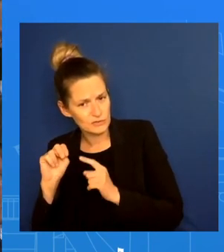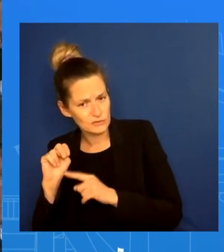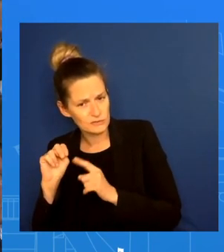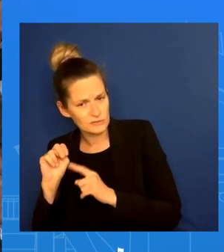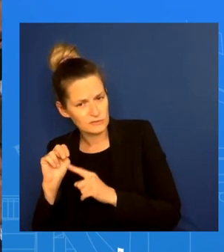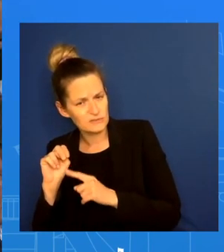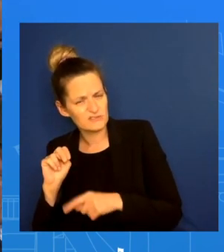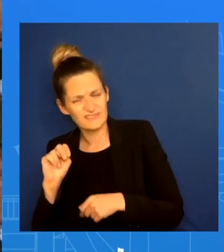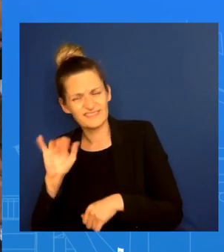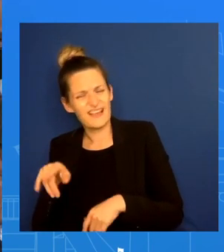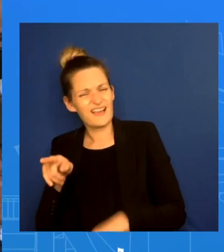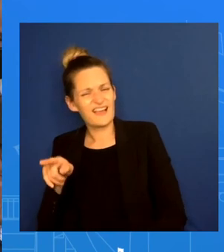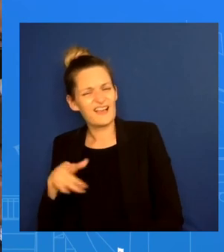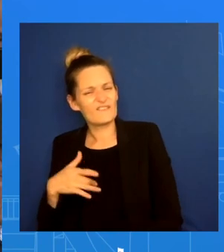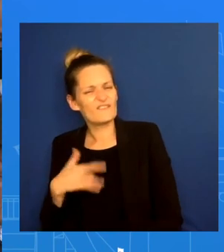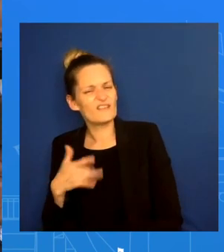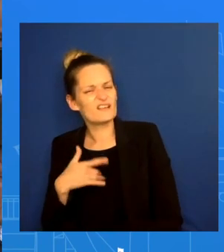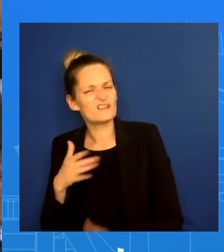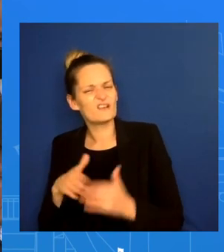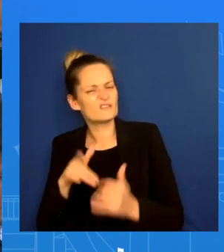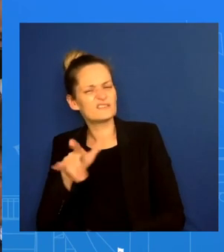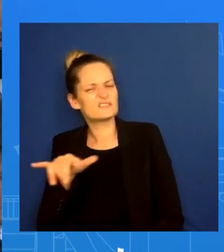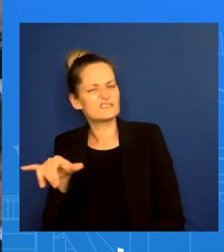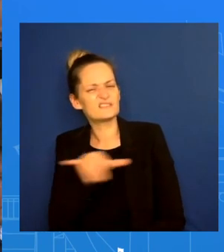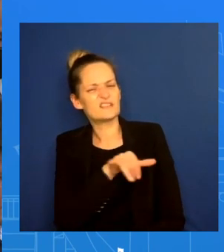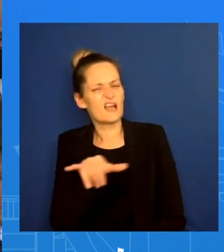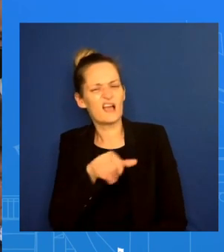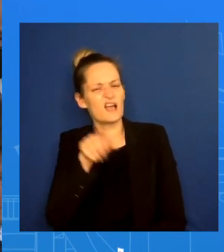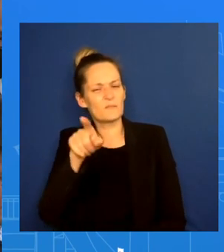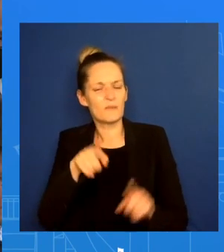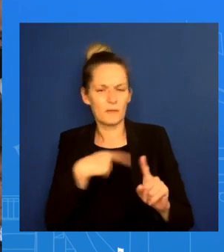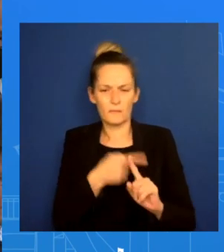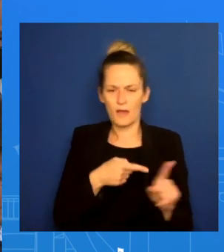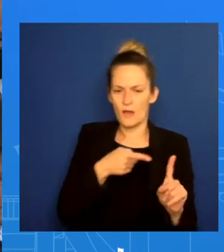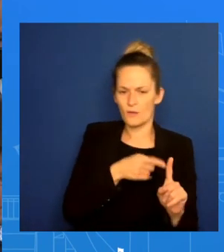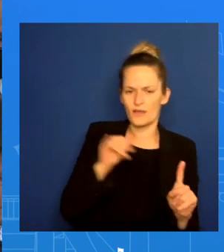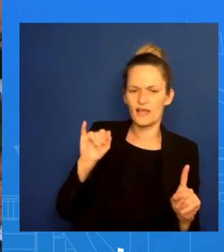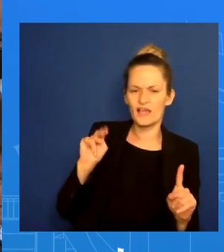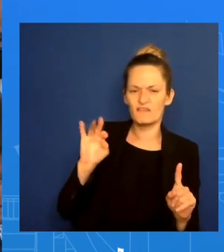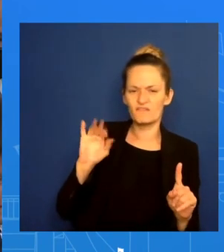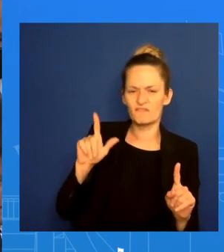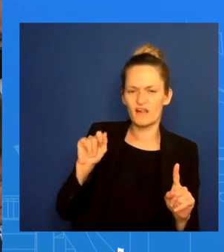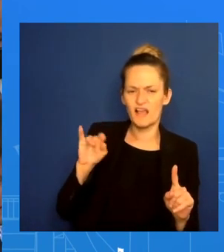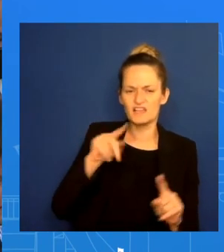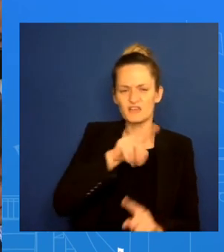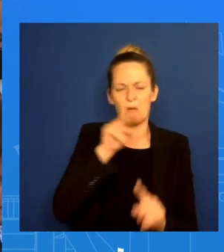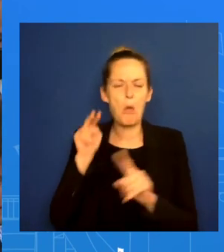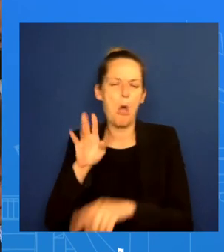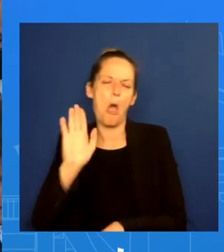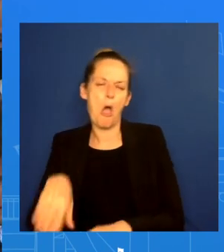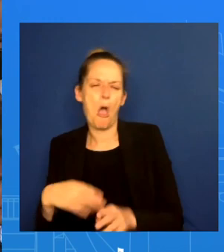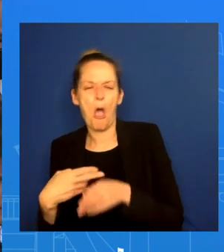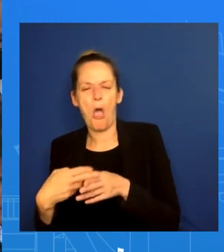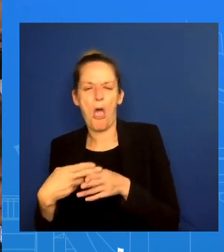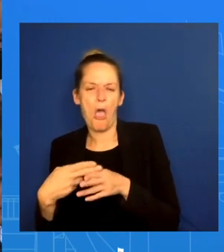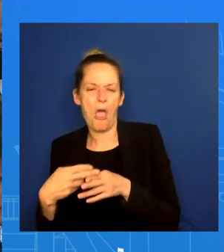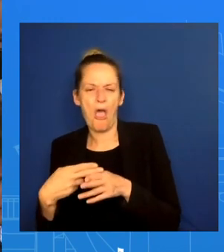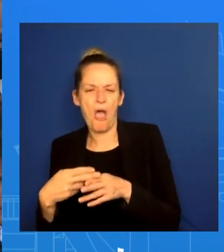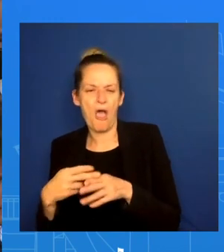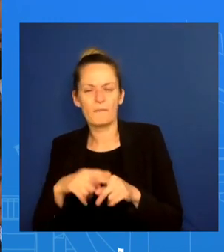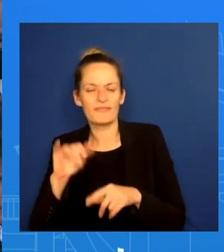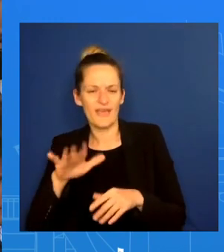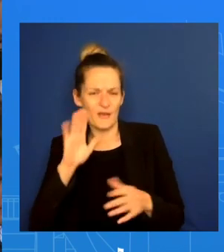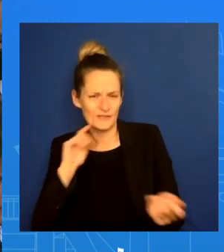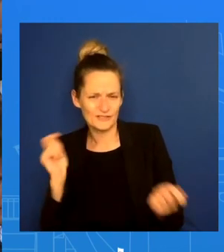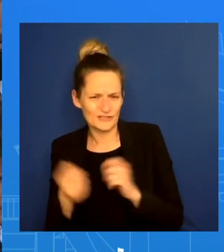temporary, and then we've seen it continue to persist. And I'm wondering if you can just take us in a little bit about how you think about economic messaging, particularly as it relates